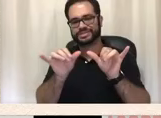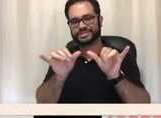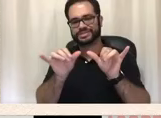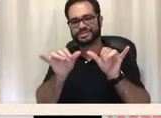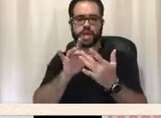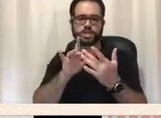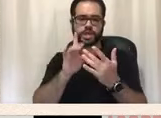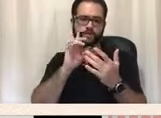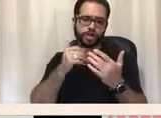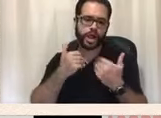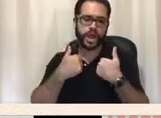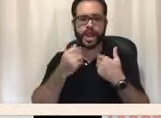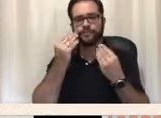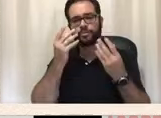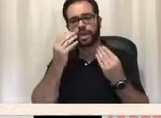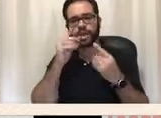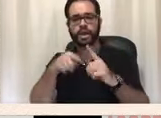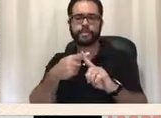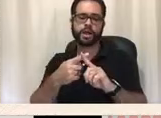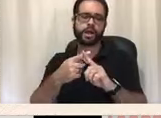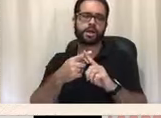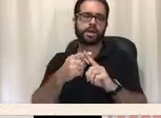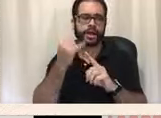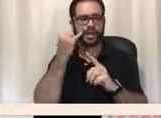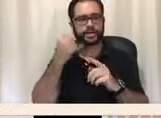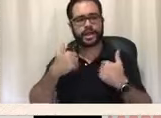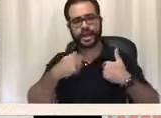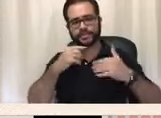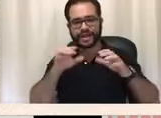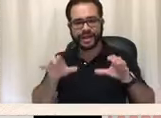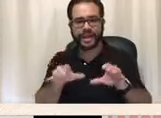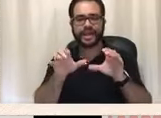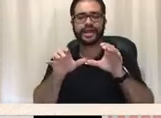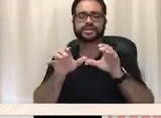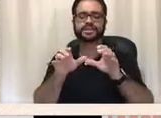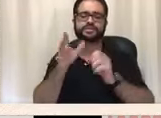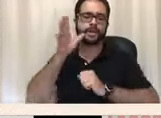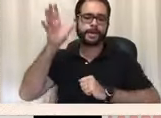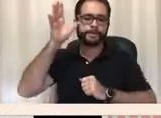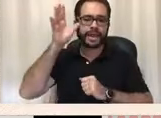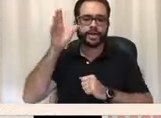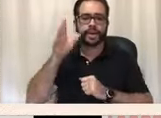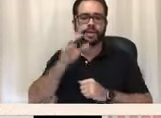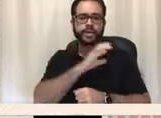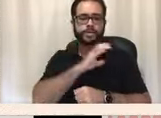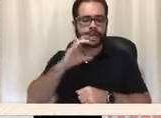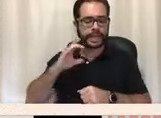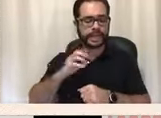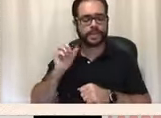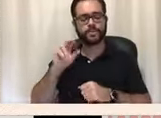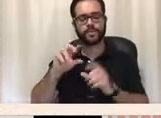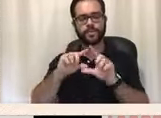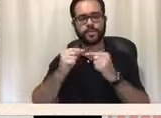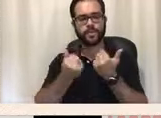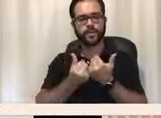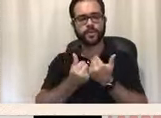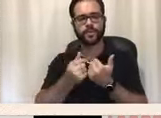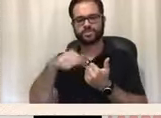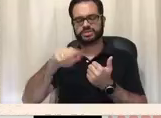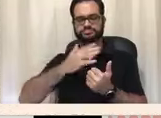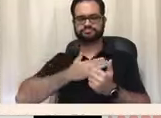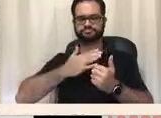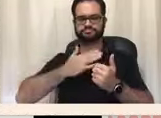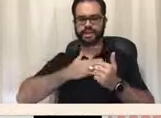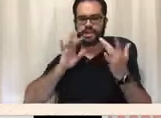to find out if there's an active parent advisory committee or group. So these are my contacts on the front